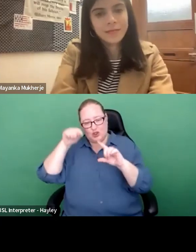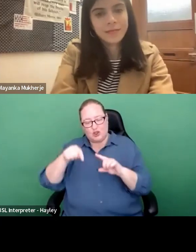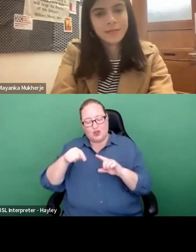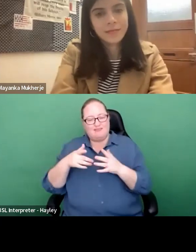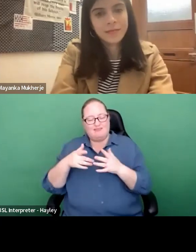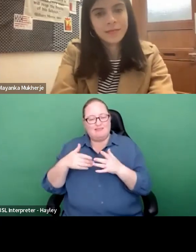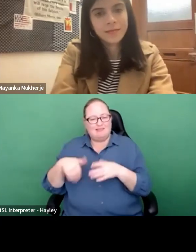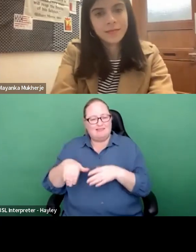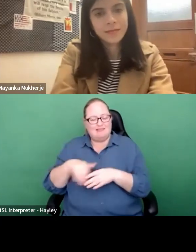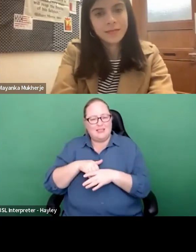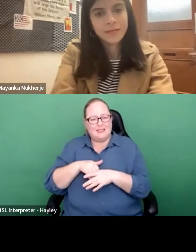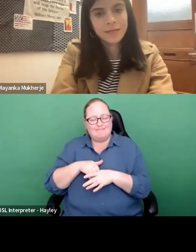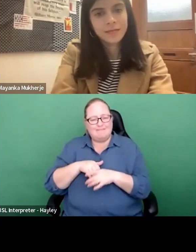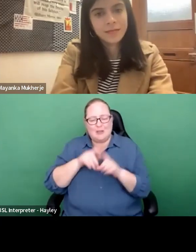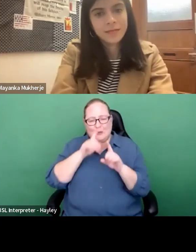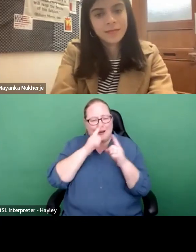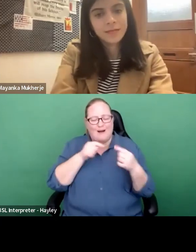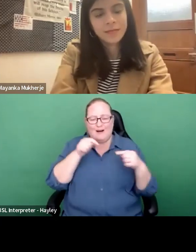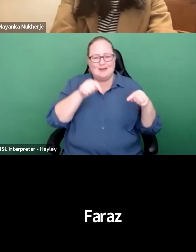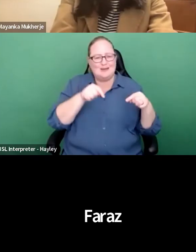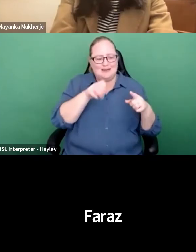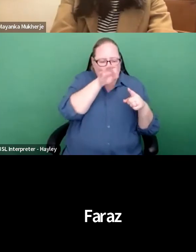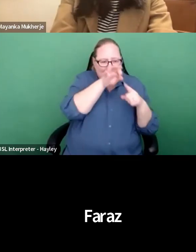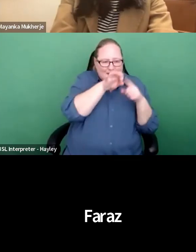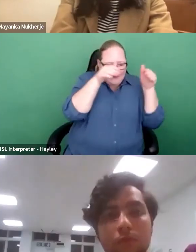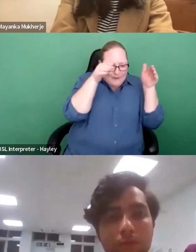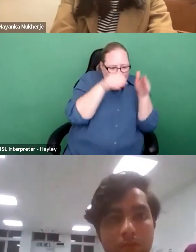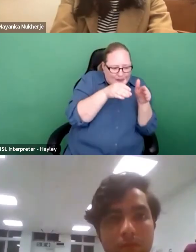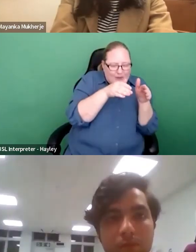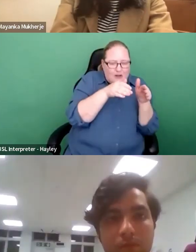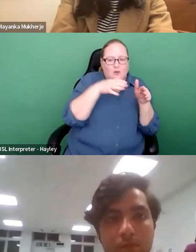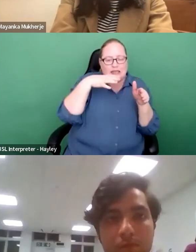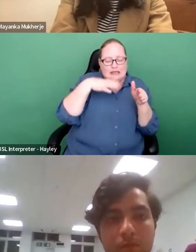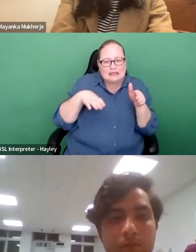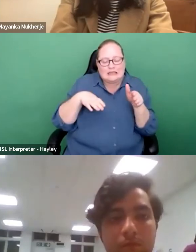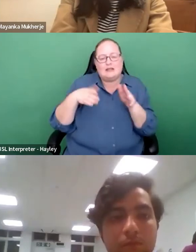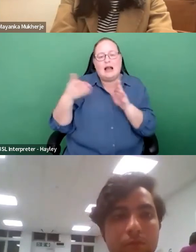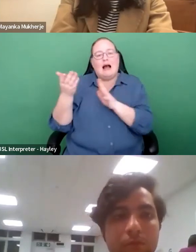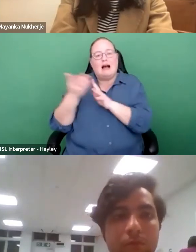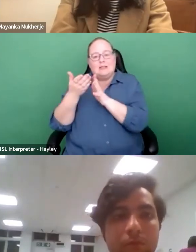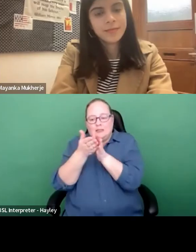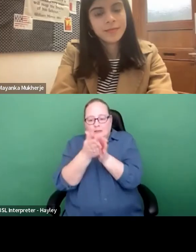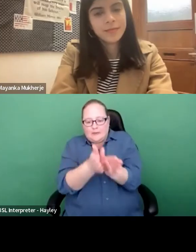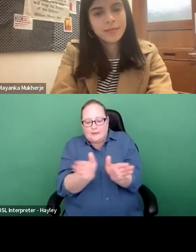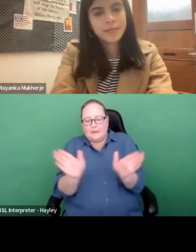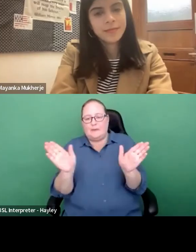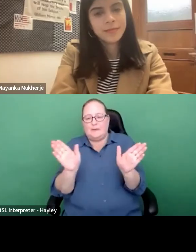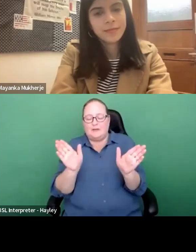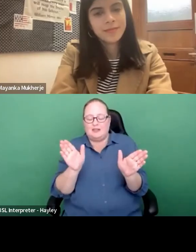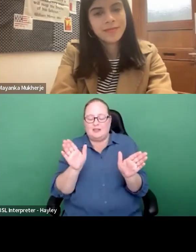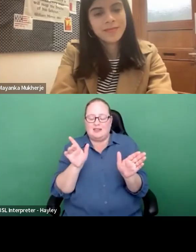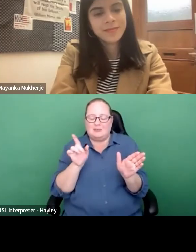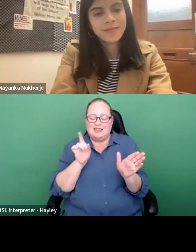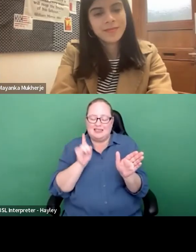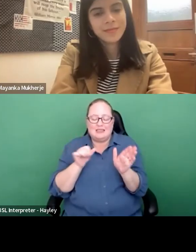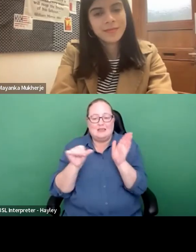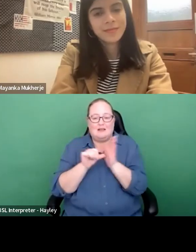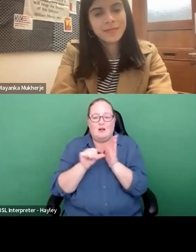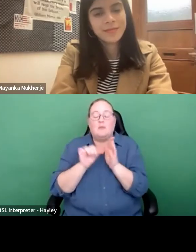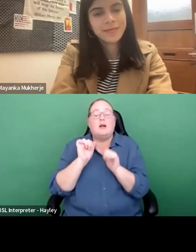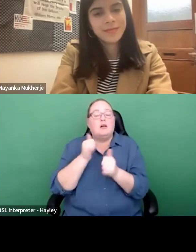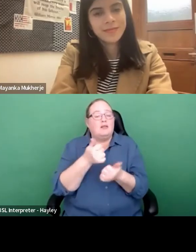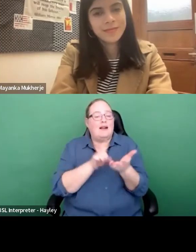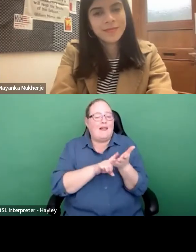to people in these organizations, and we should be prioritizing deep immersion. But this is obviously quite difficult anyway. But anyway, what a great question. Thank